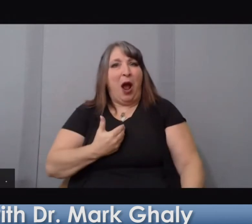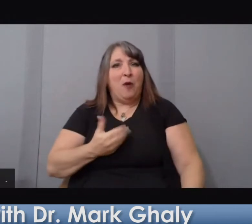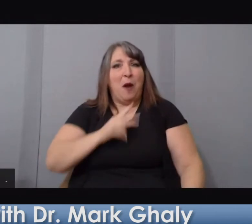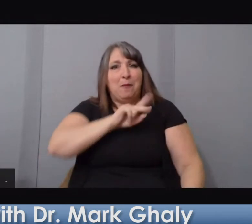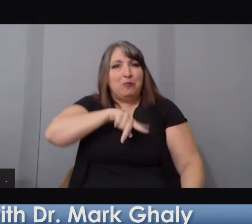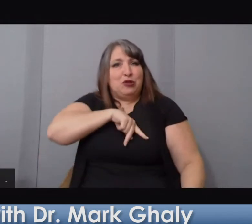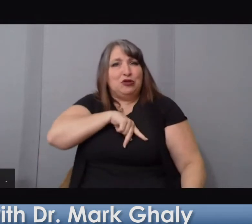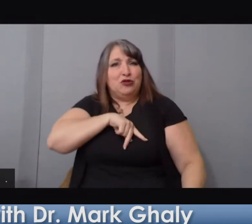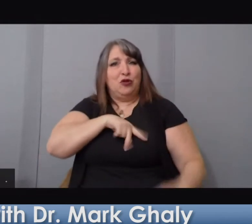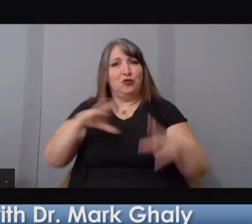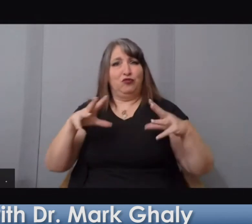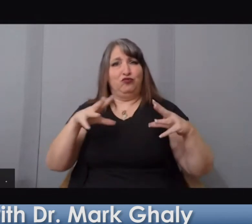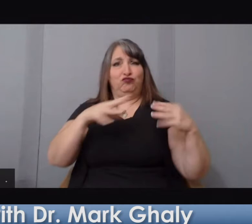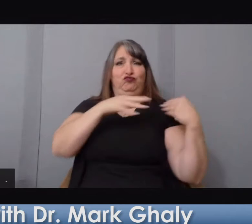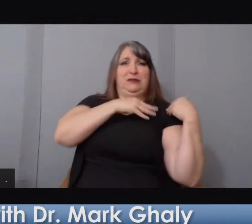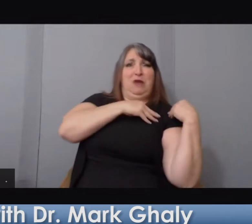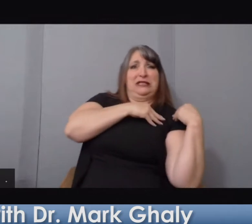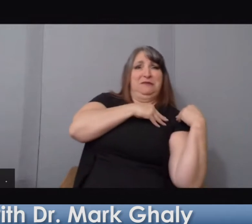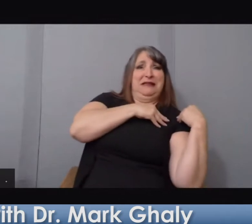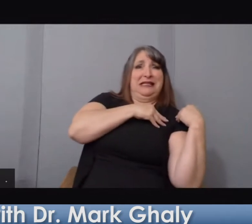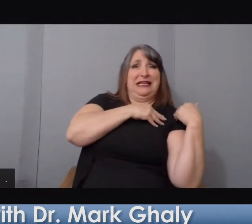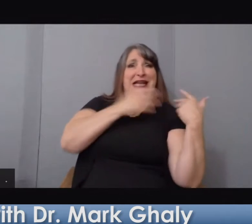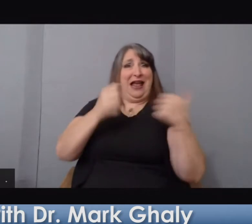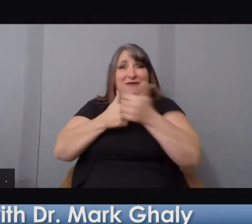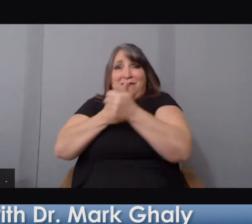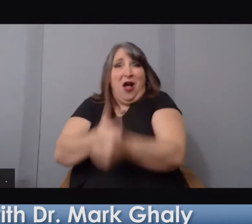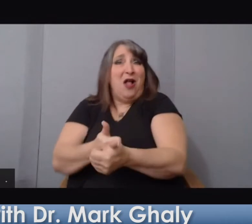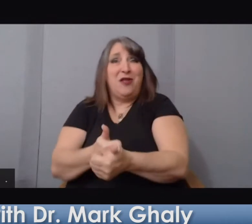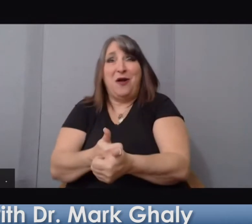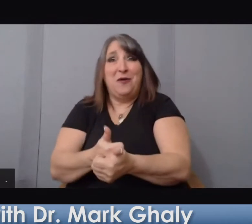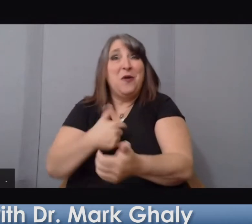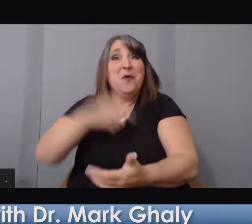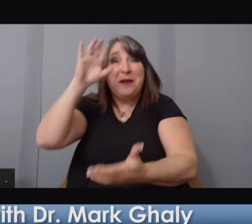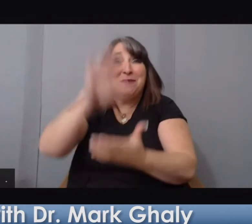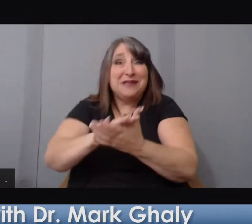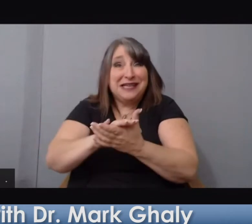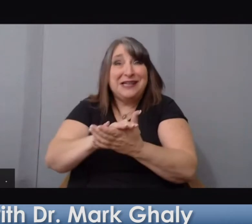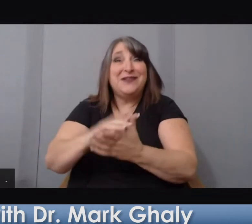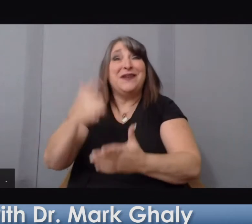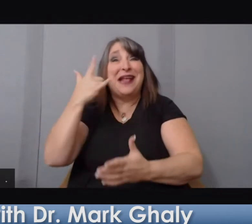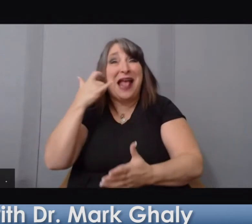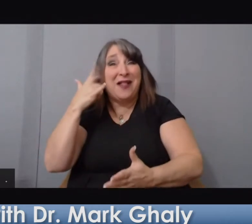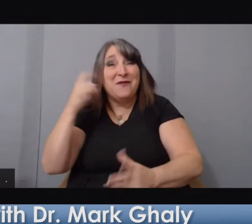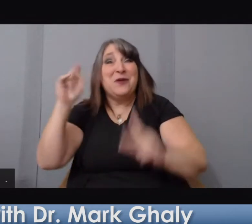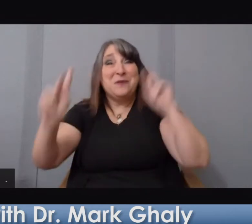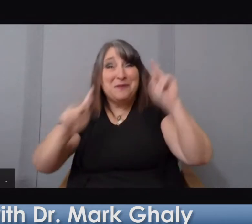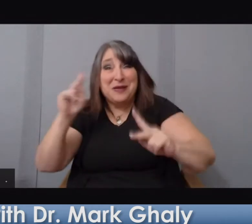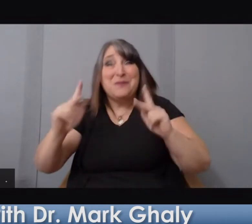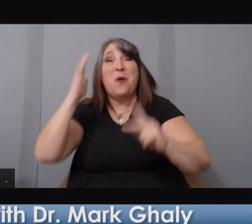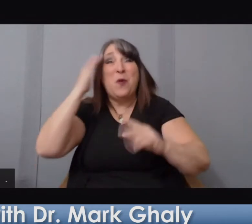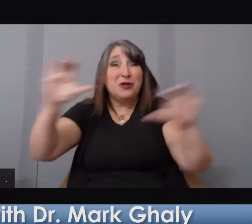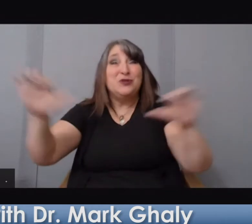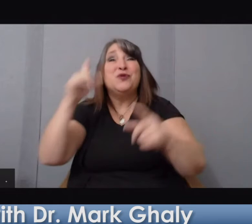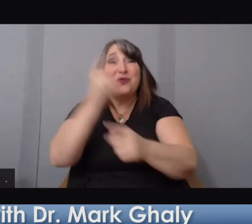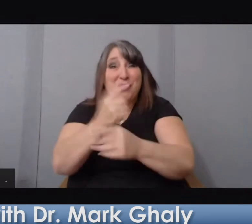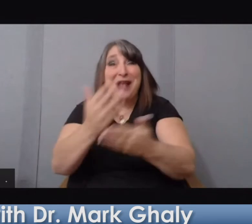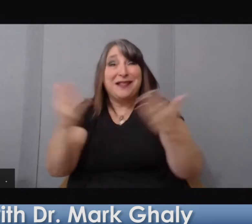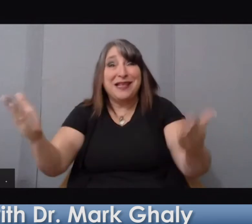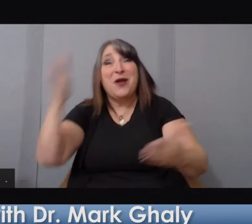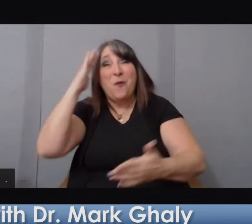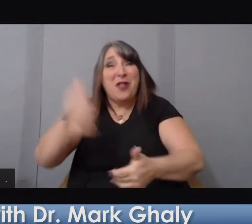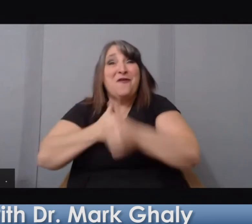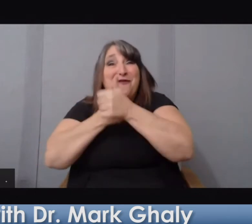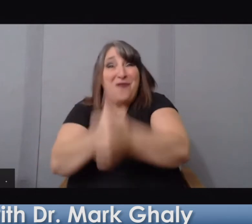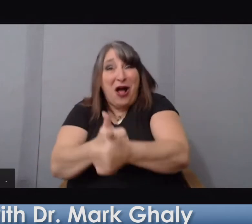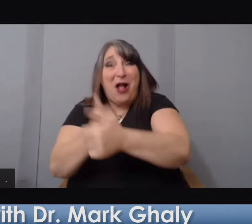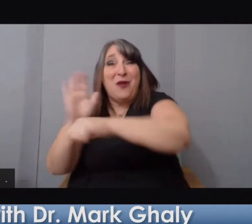another aspect of that, and that we believe Californians will do the right thing throughout not just these holidays, but